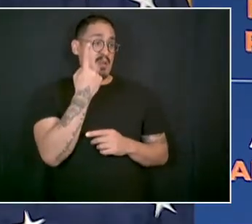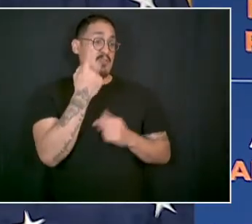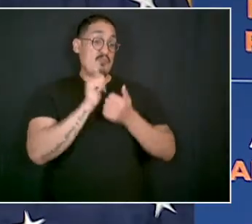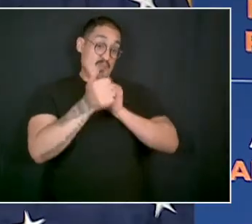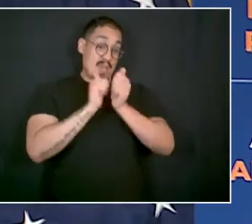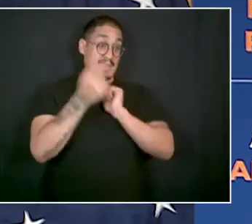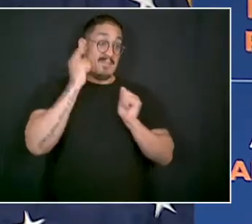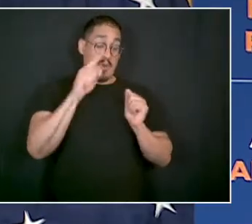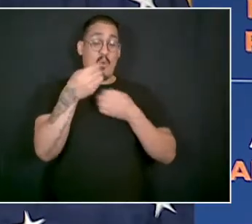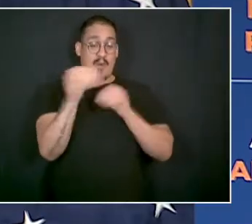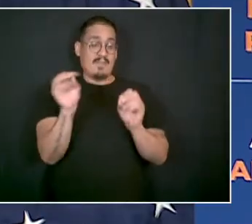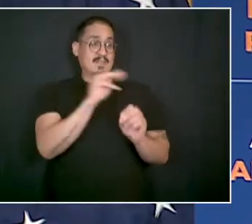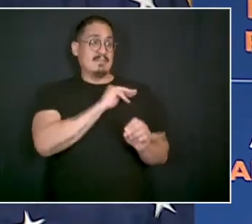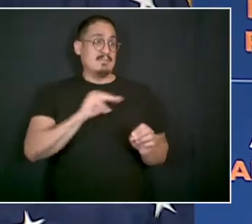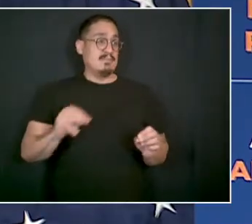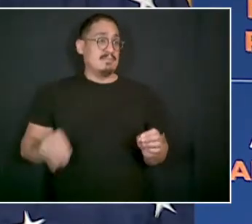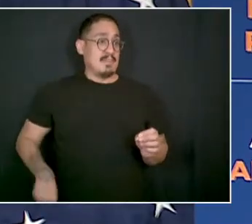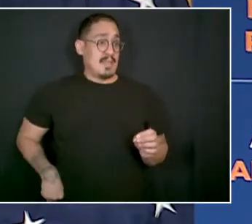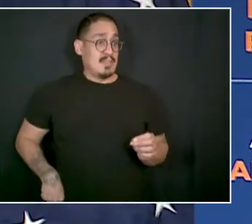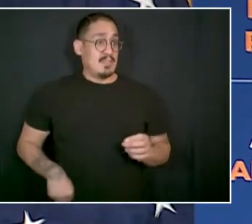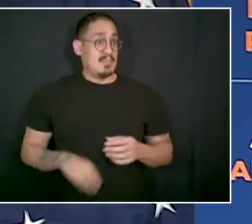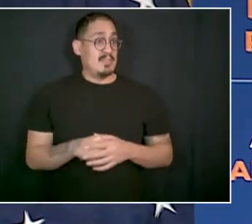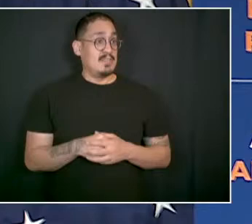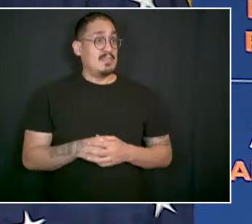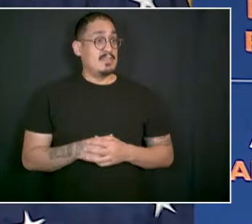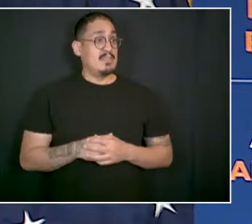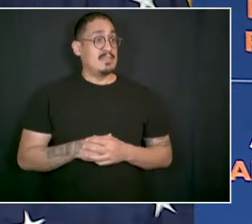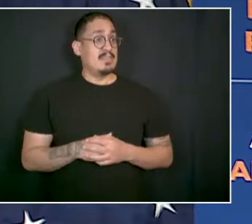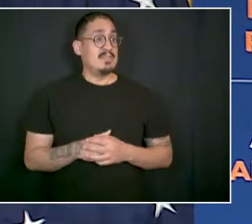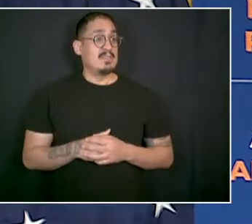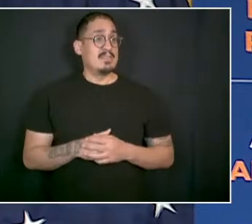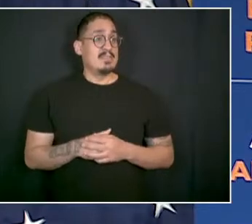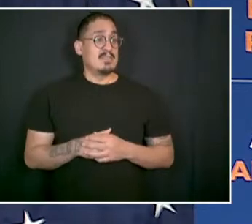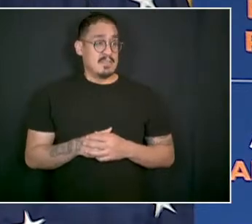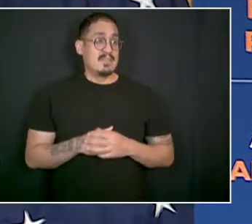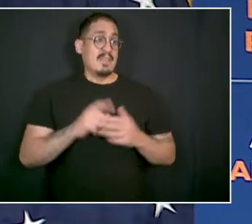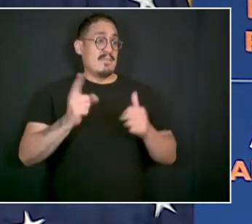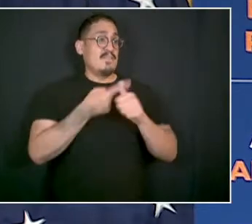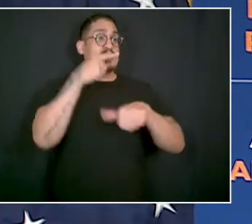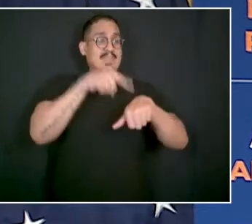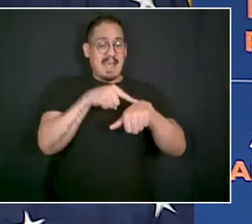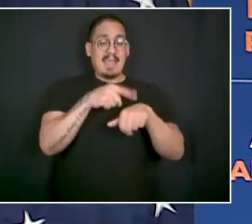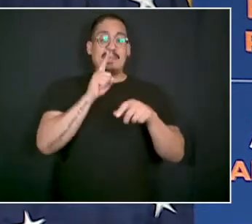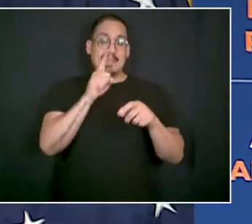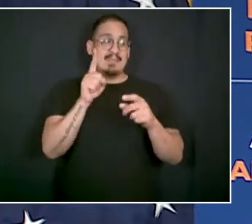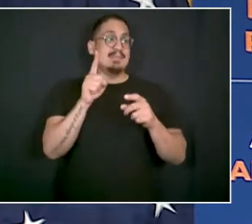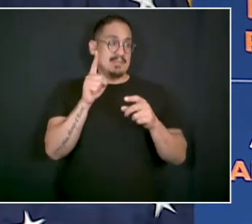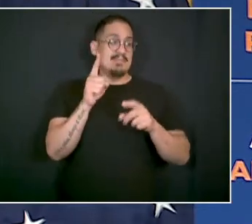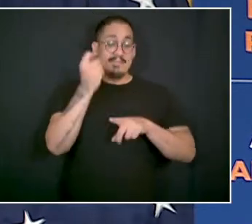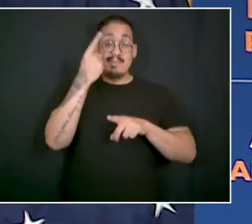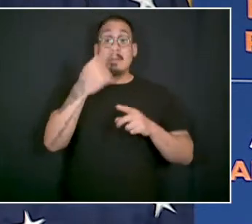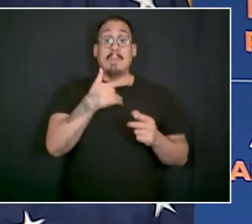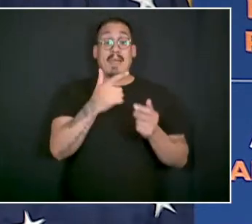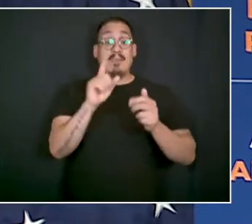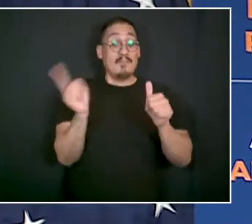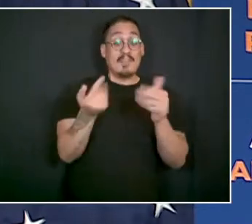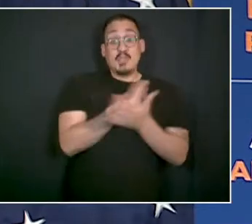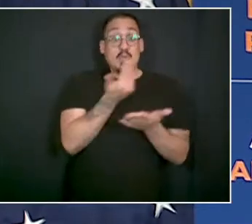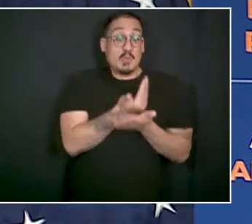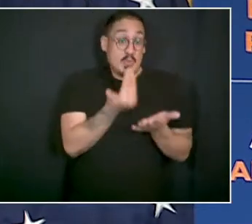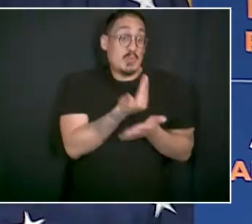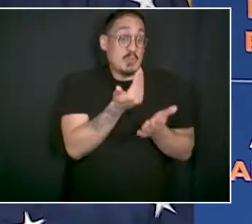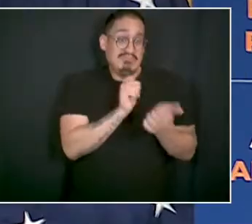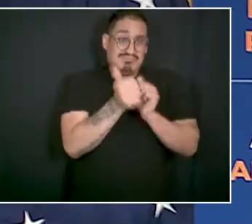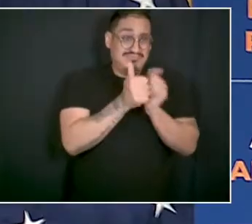being an incumbent. I know what I'm doing, and I must thank you and everyone else here.